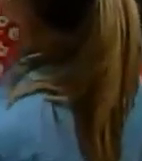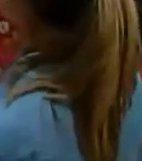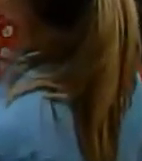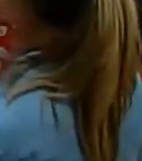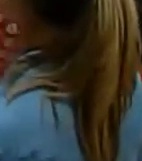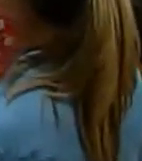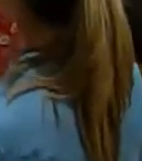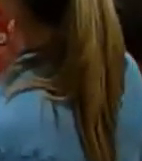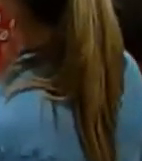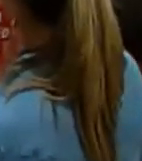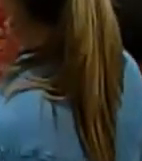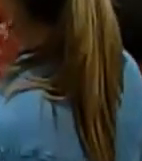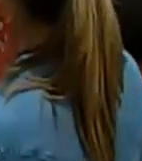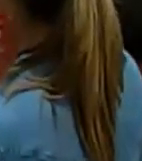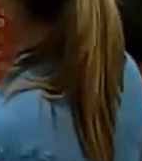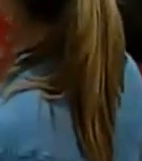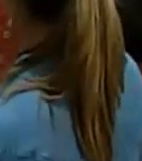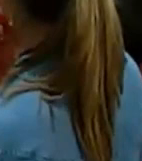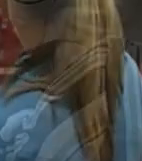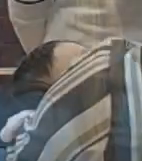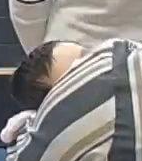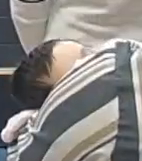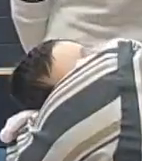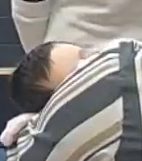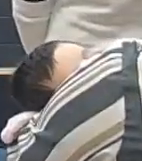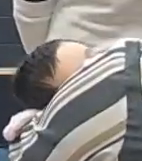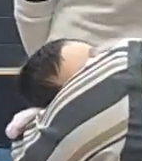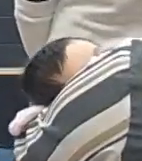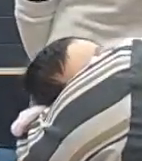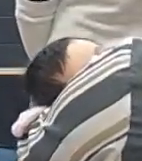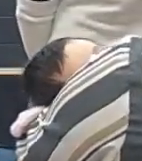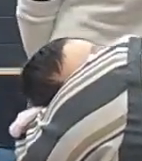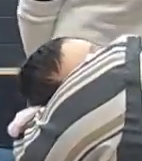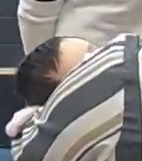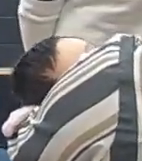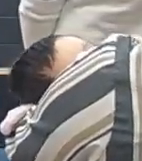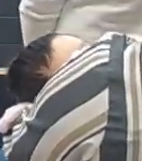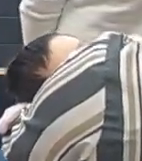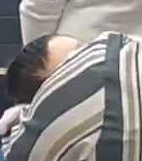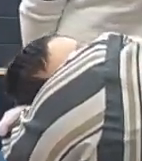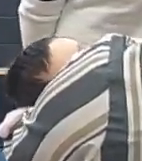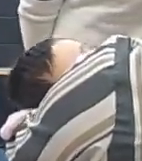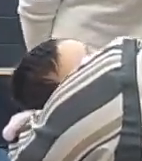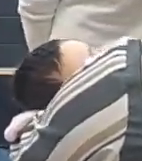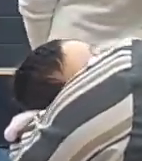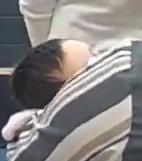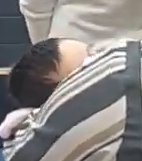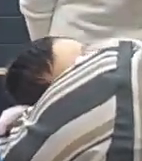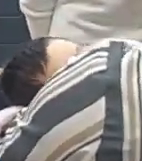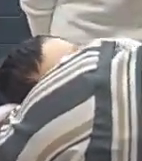up. Now you can follow the teacher. Amen. Glory to Jesus.